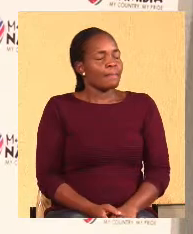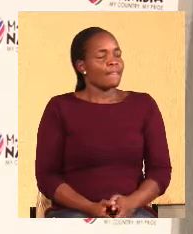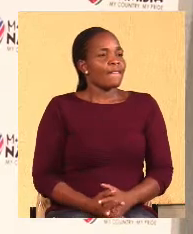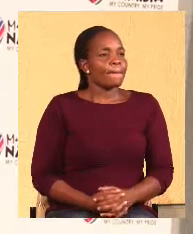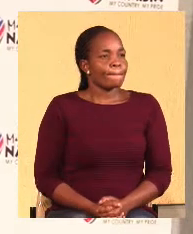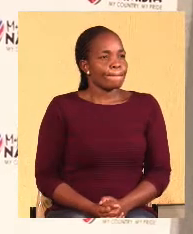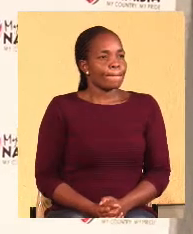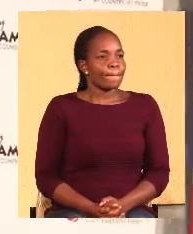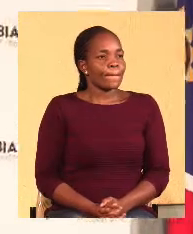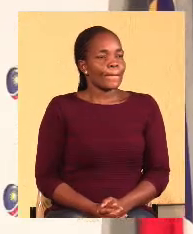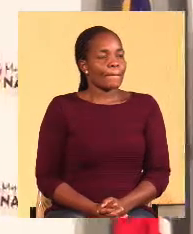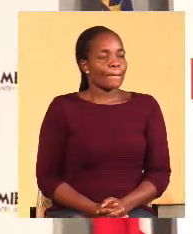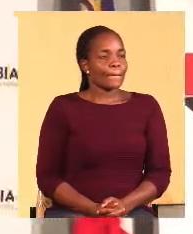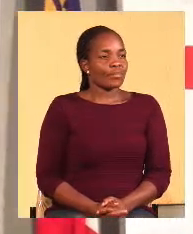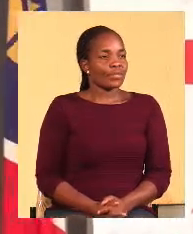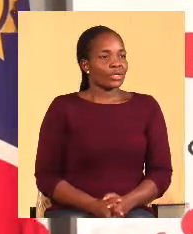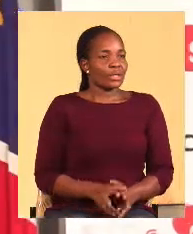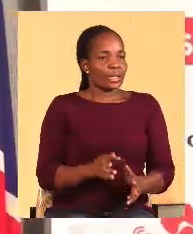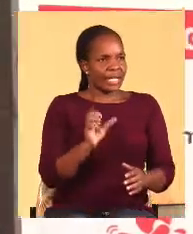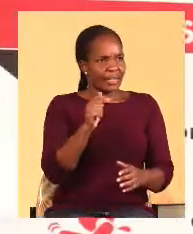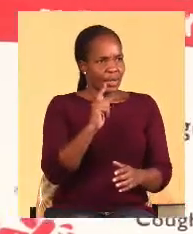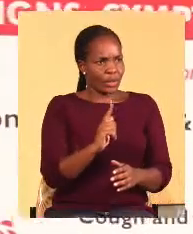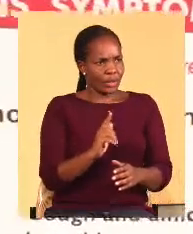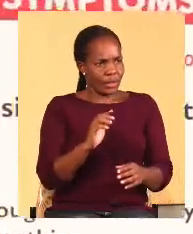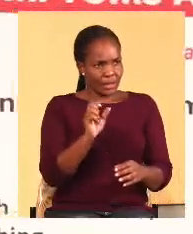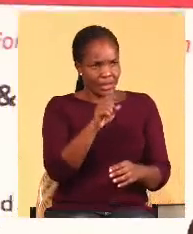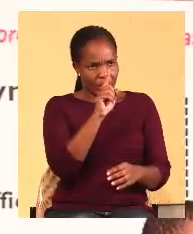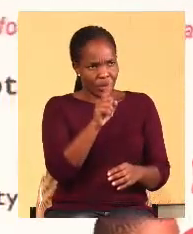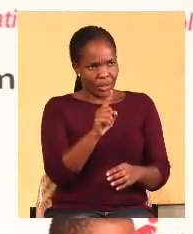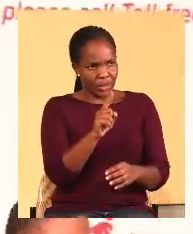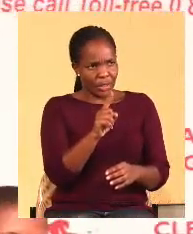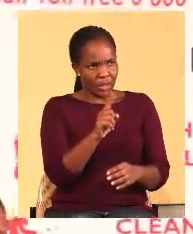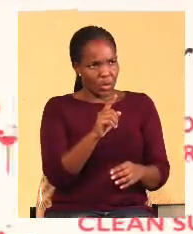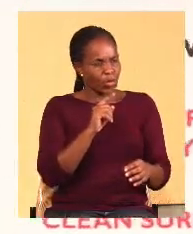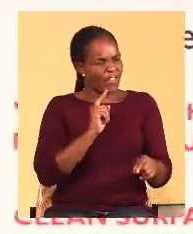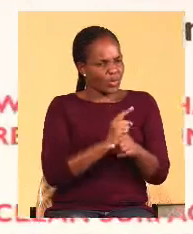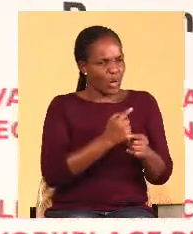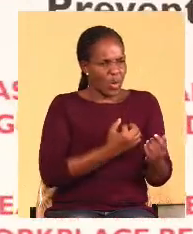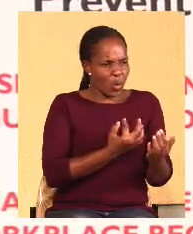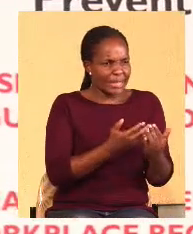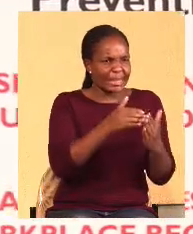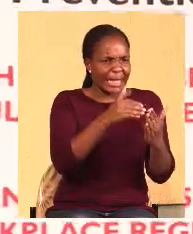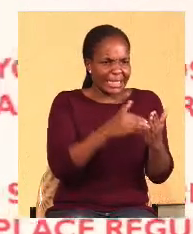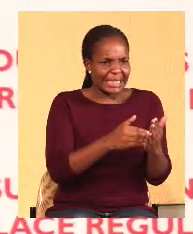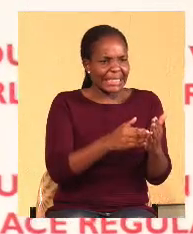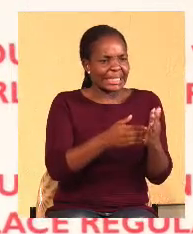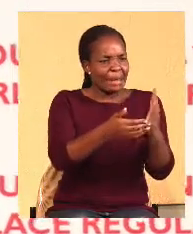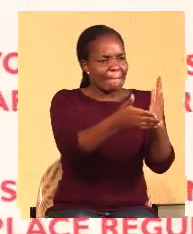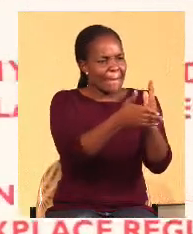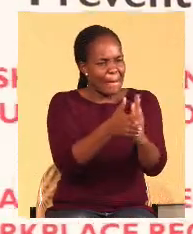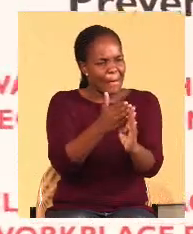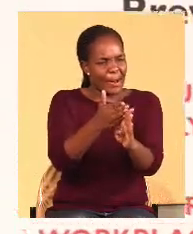it out, the lockdown versus an abrupt closure. Abrupt end, sorry. I